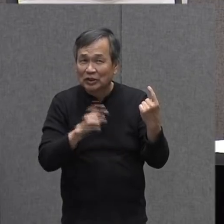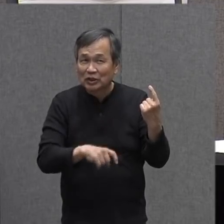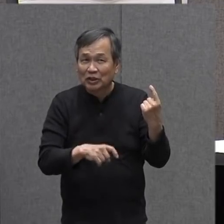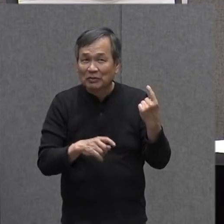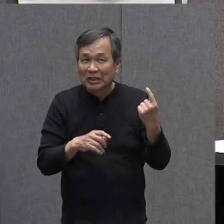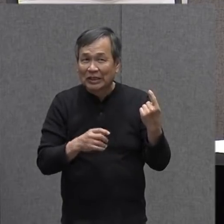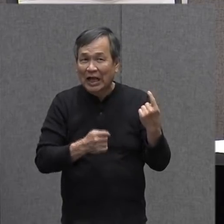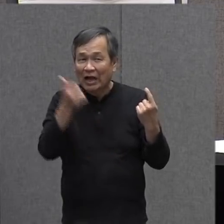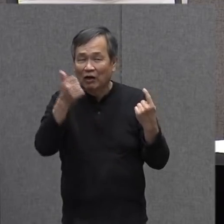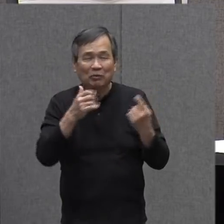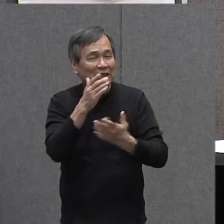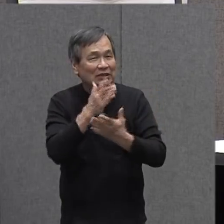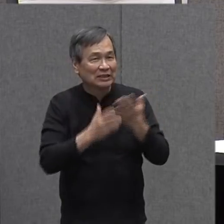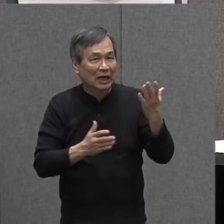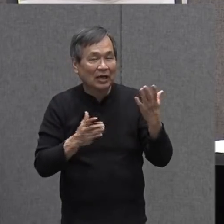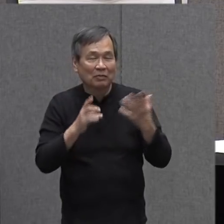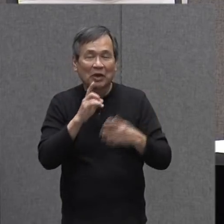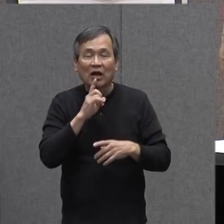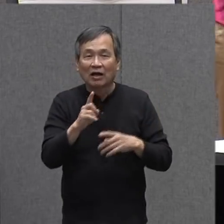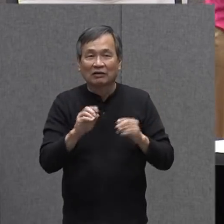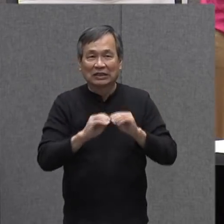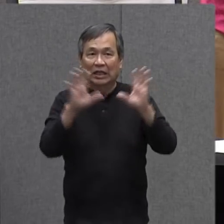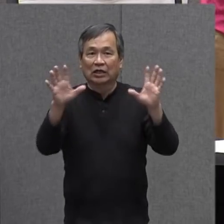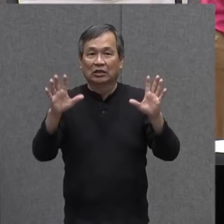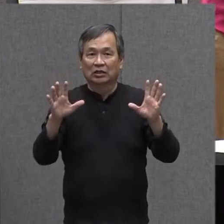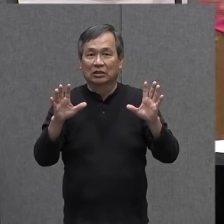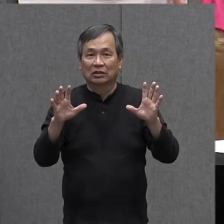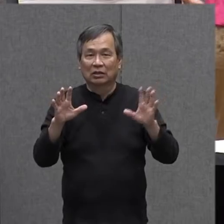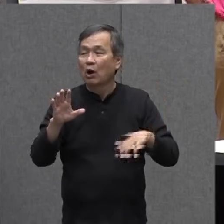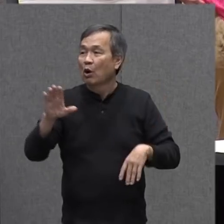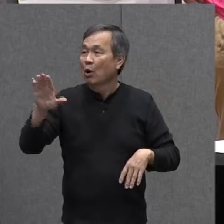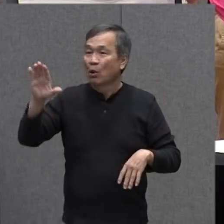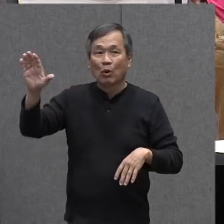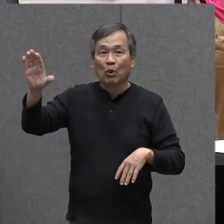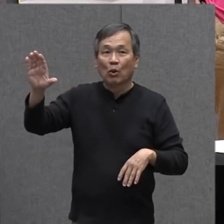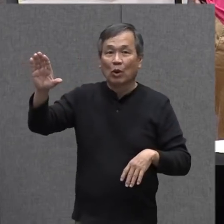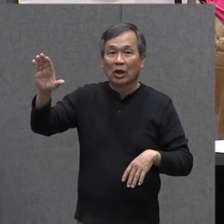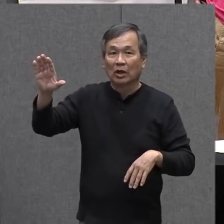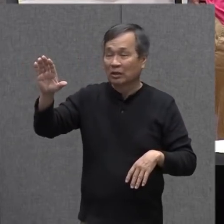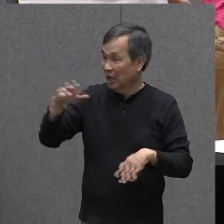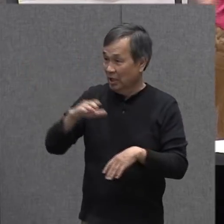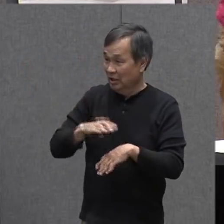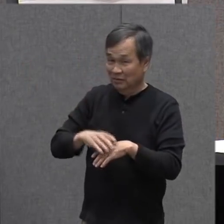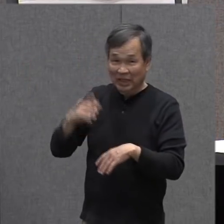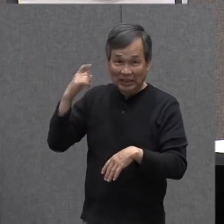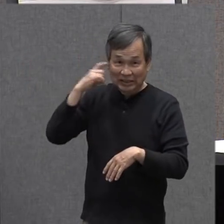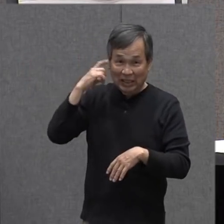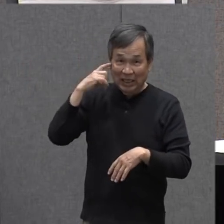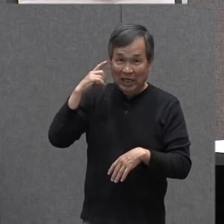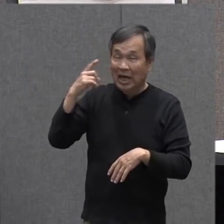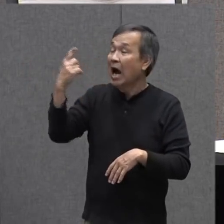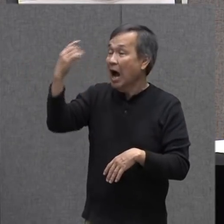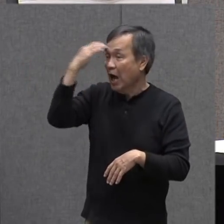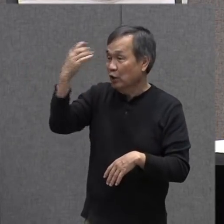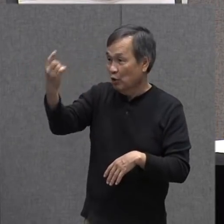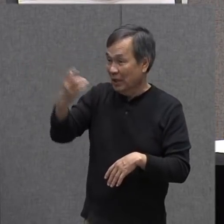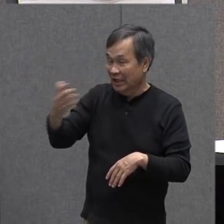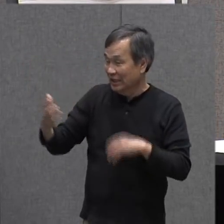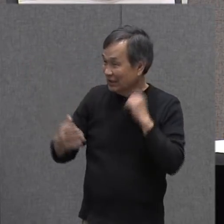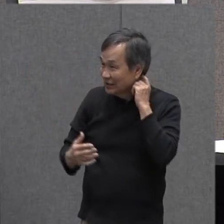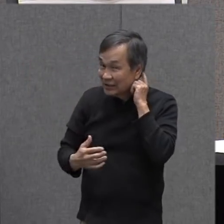gravity. Our Earth is round because of gravity. And as we travel, gravity